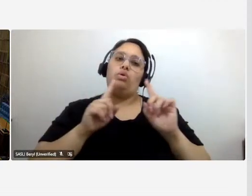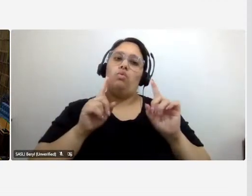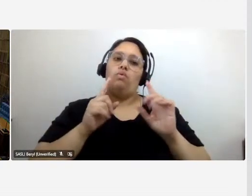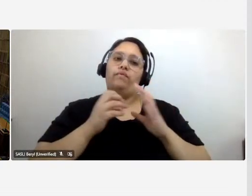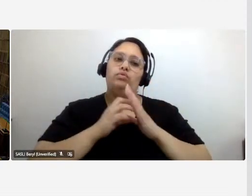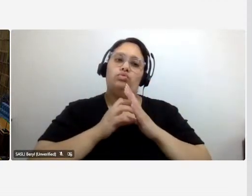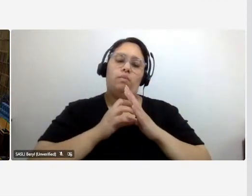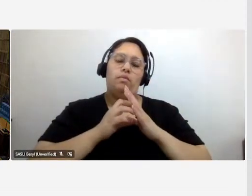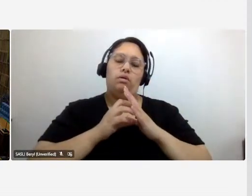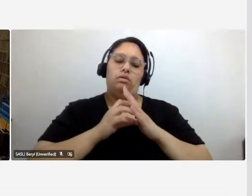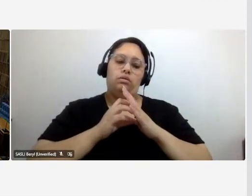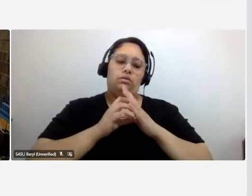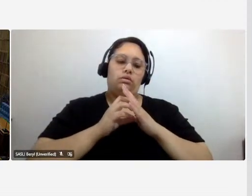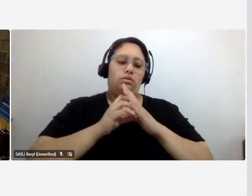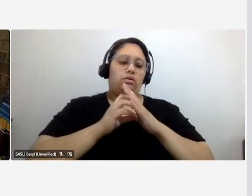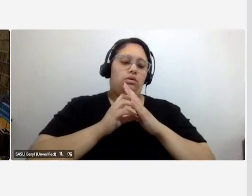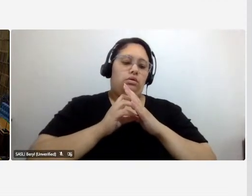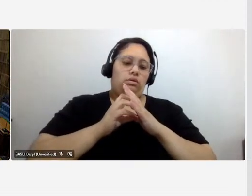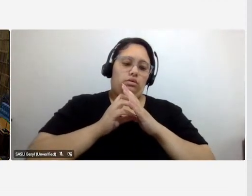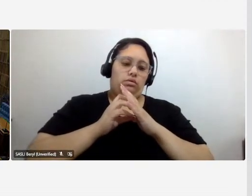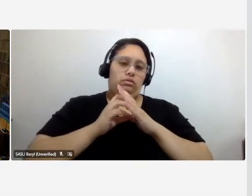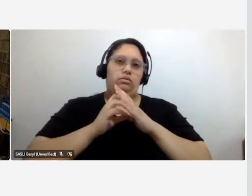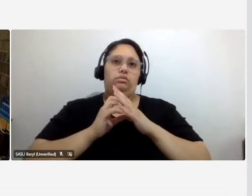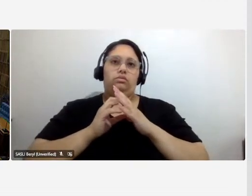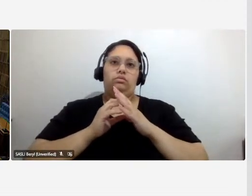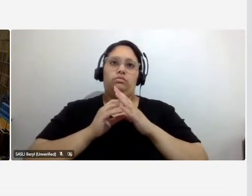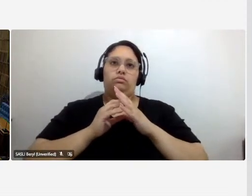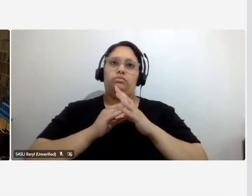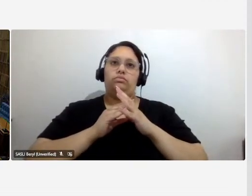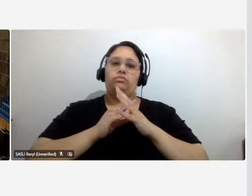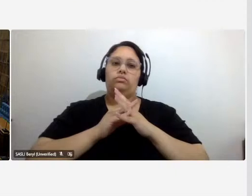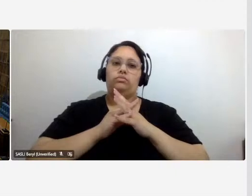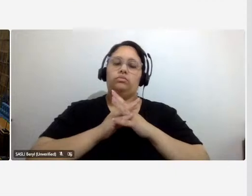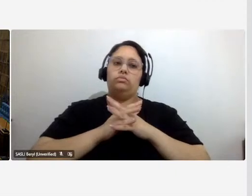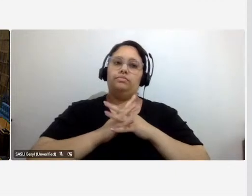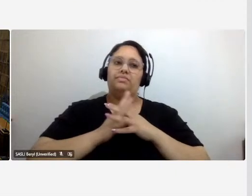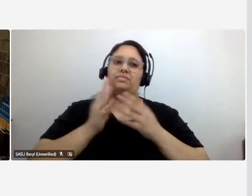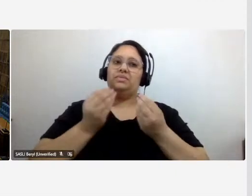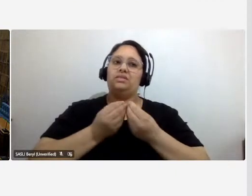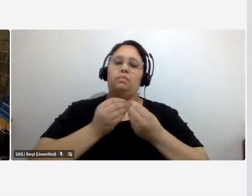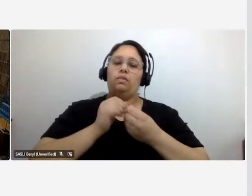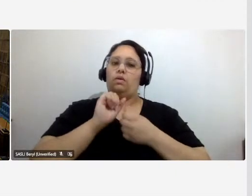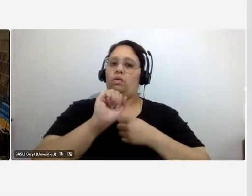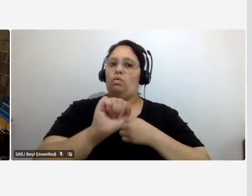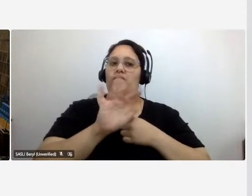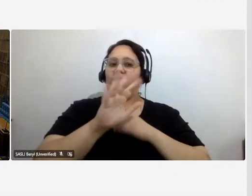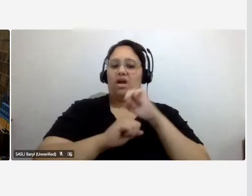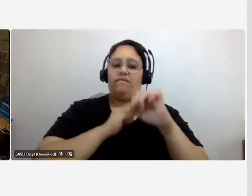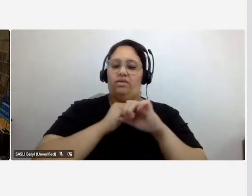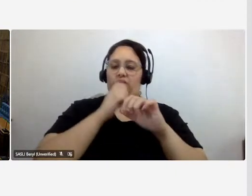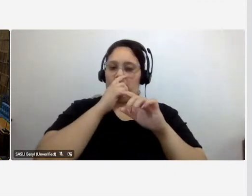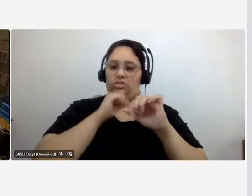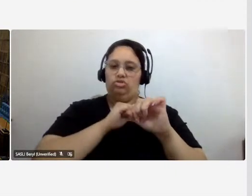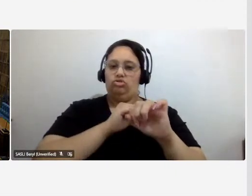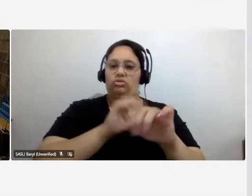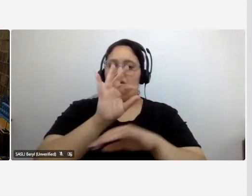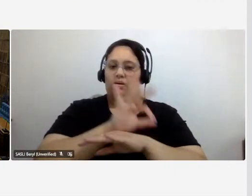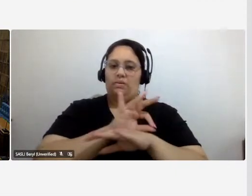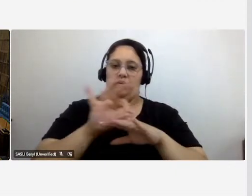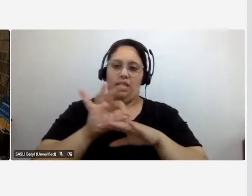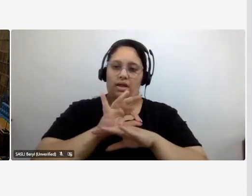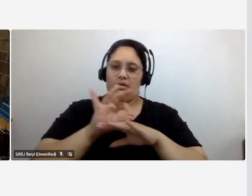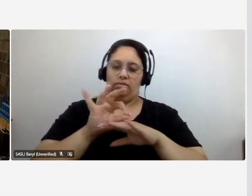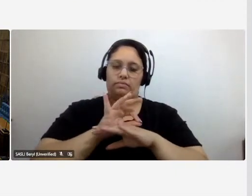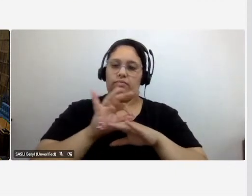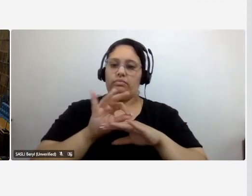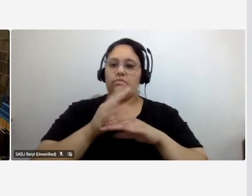there's not a criticism, it is something in your 5-year strategic plan that I certainly,